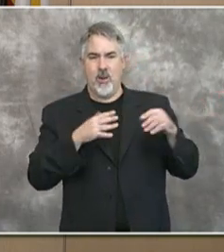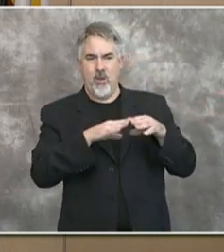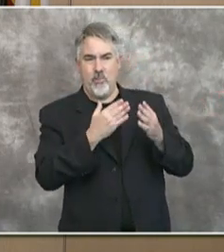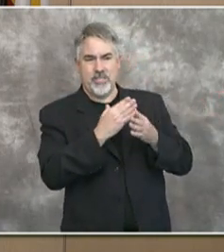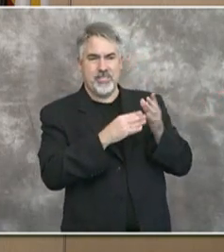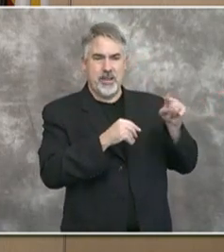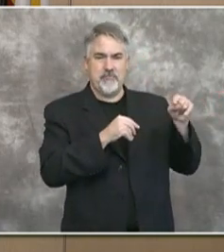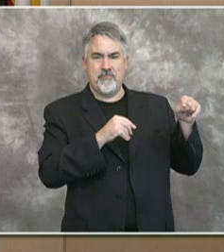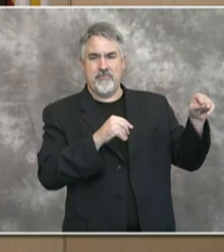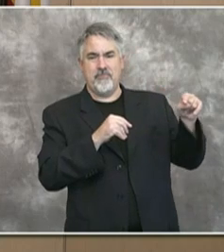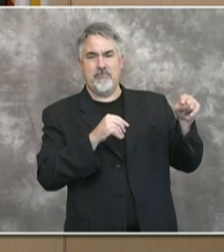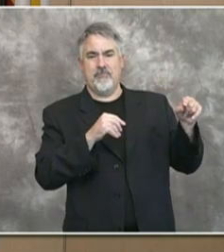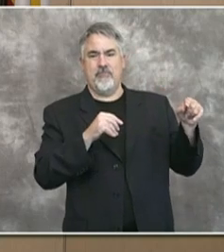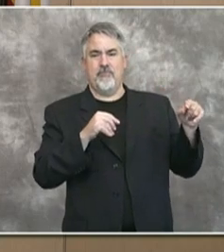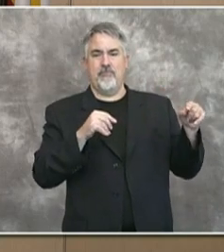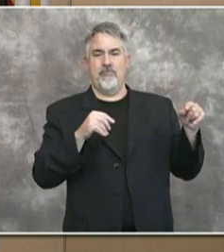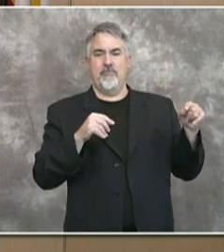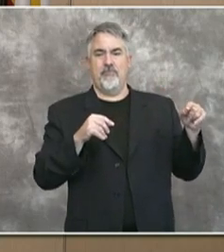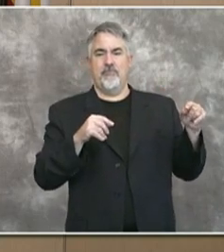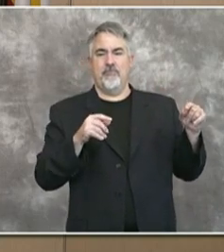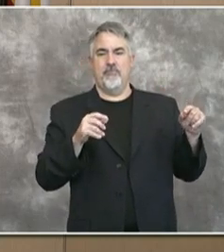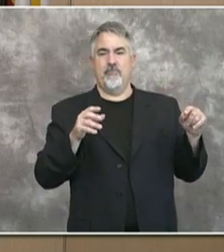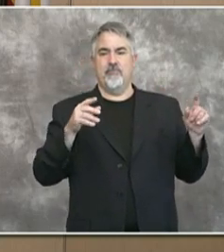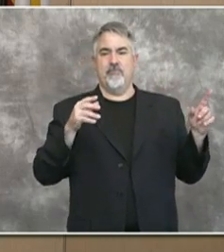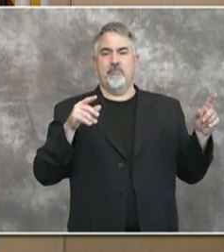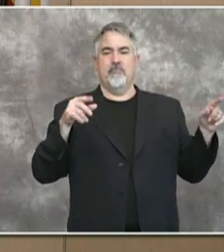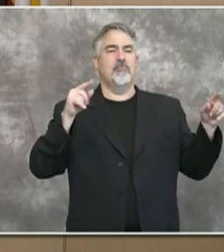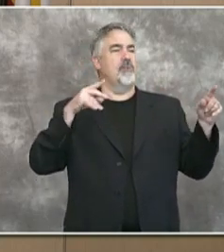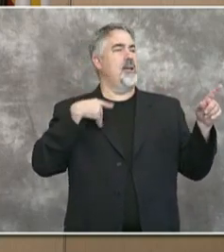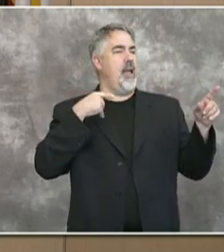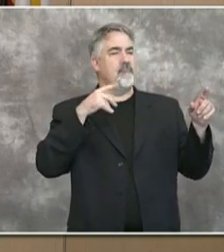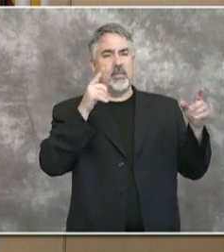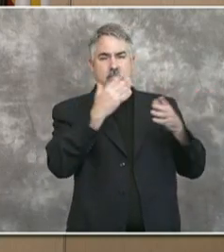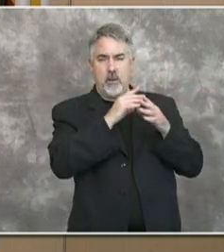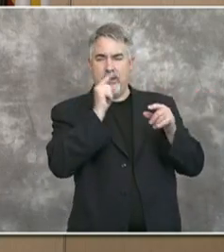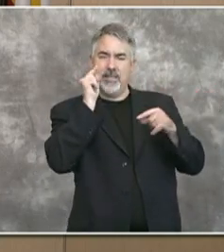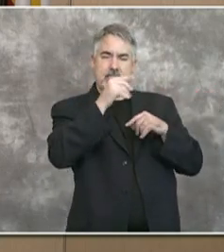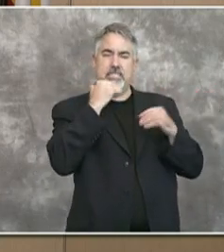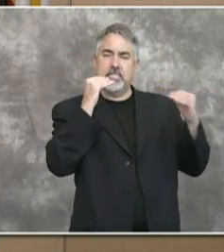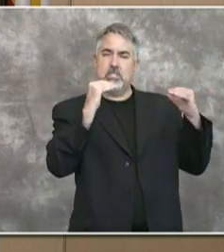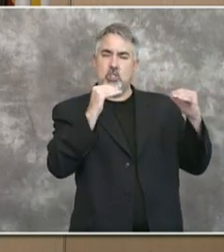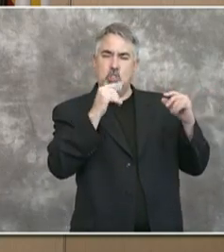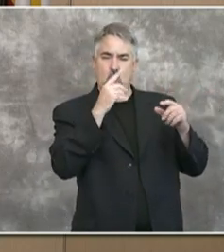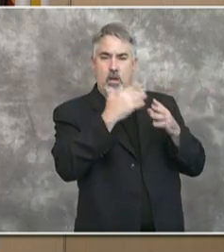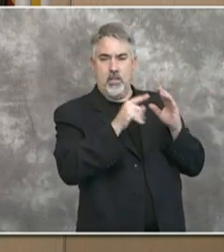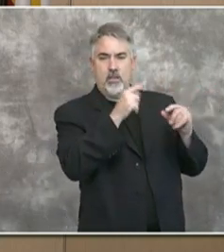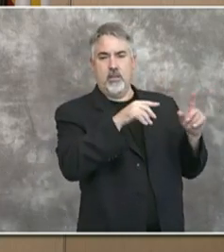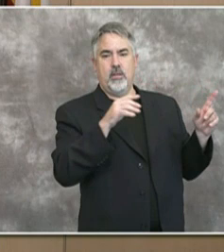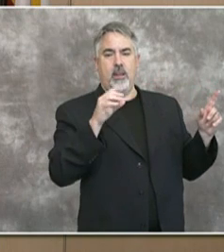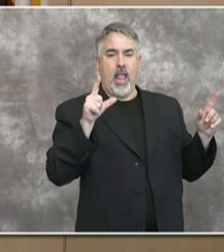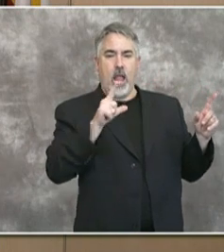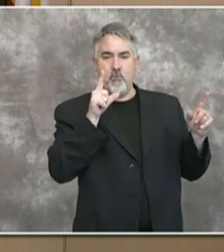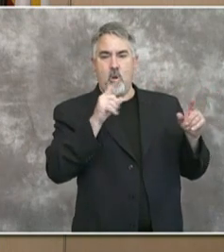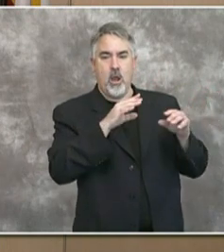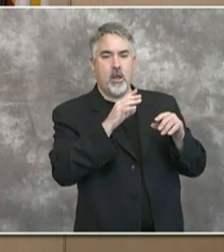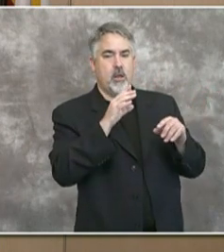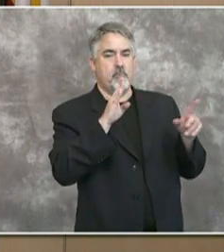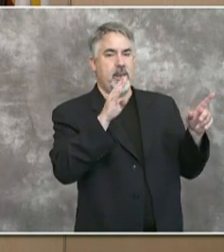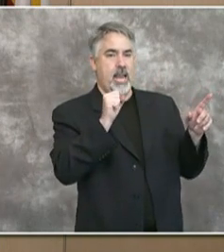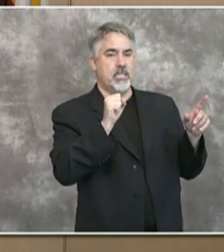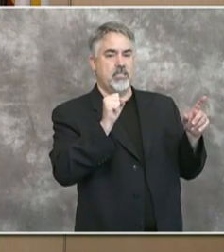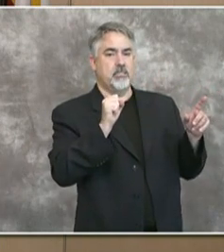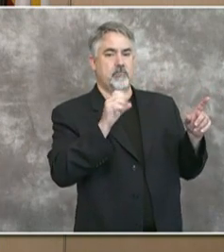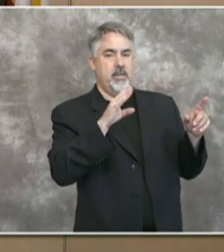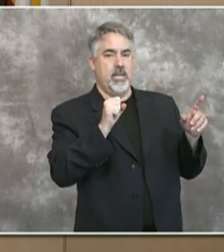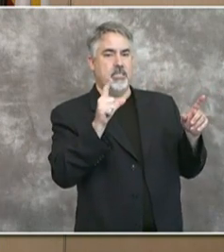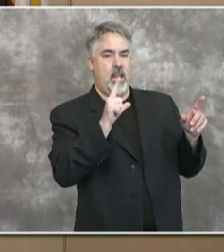Borrego Springs Library, for instance. Usually in the past, before COVID-19,